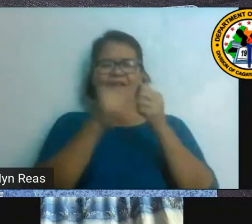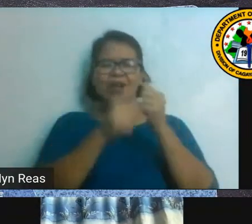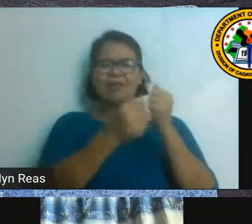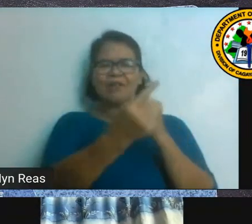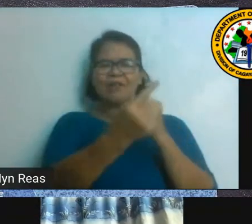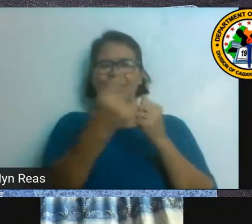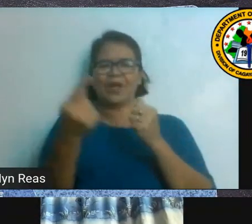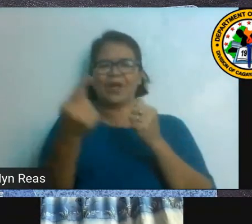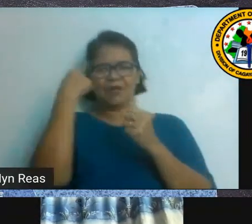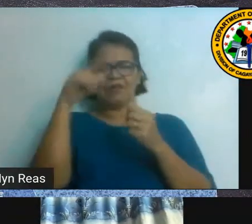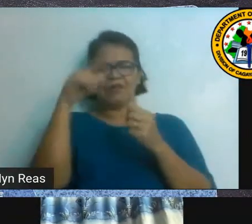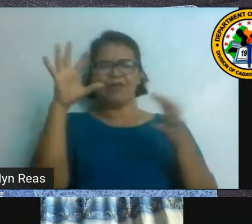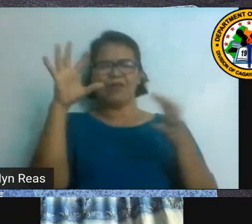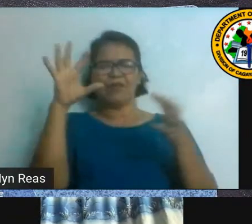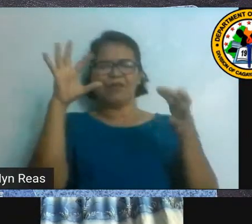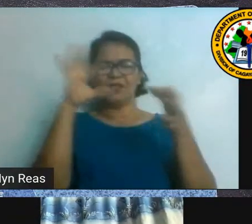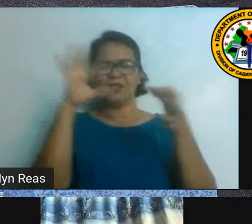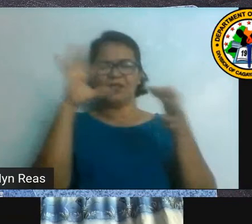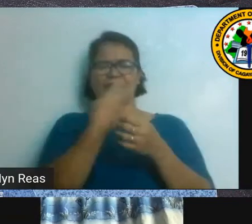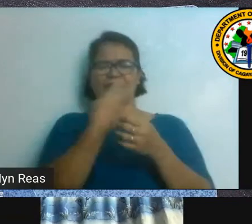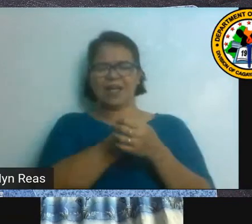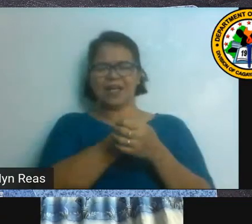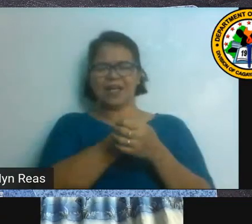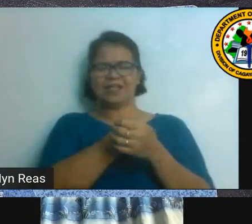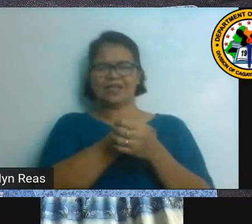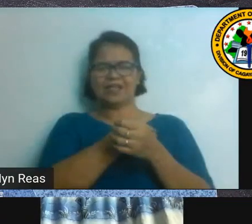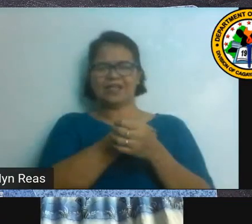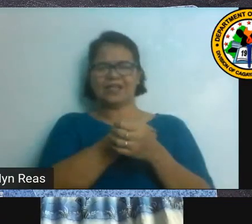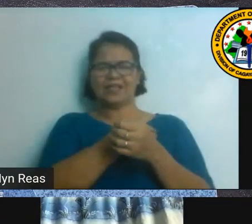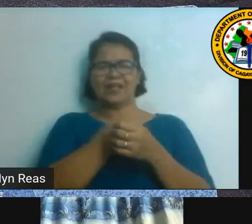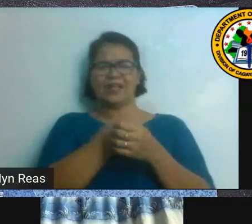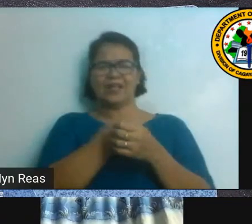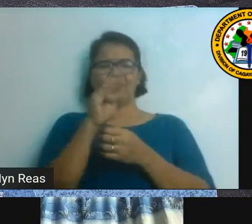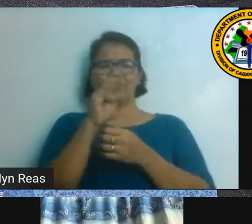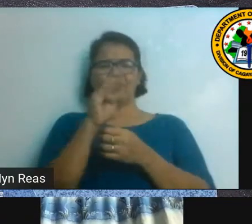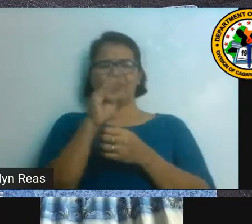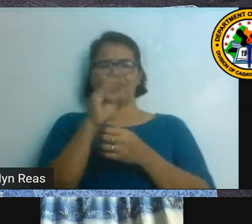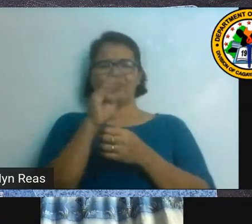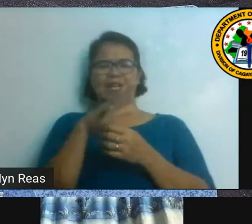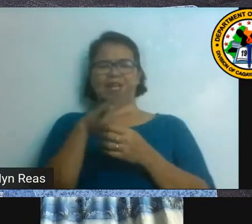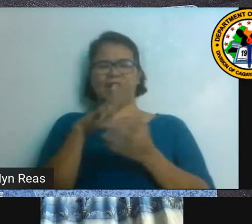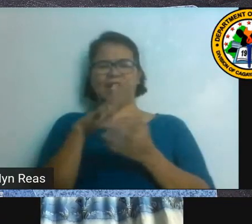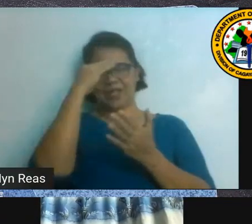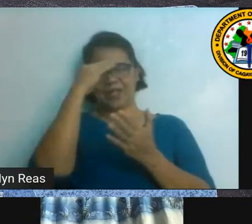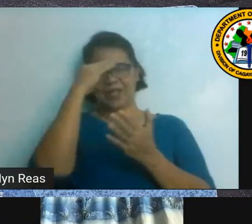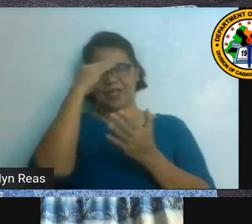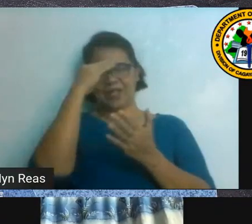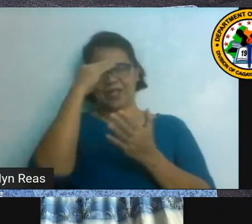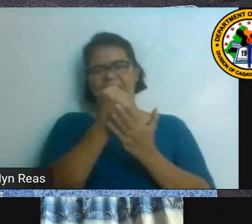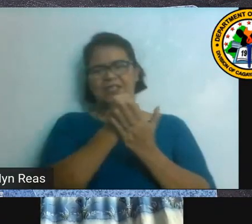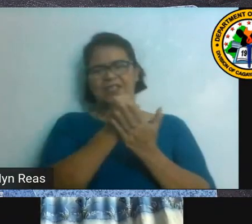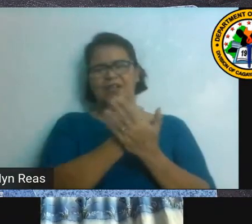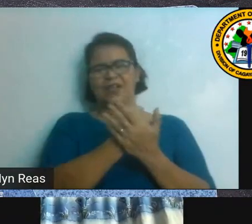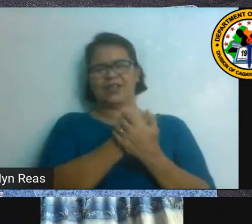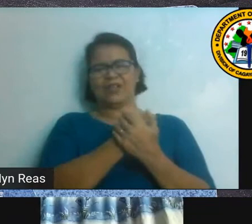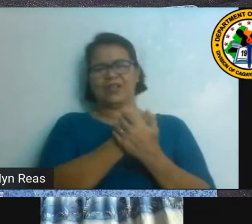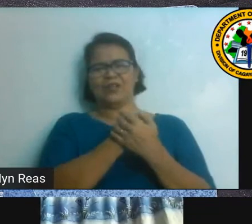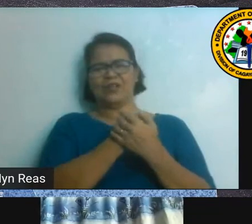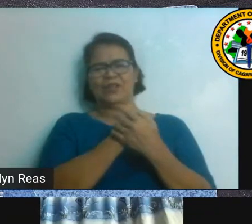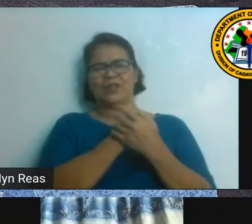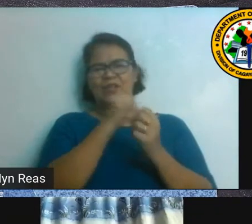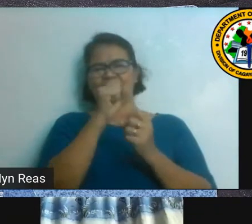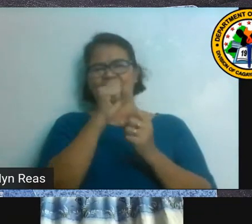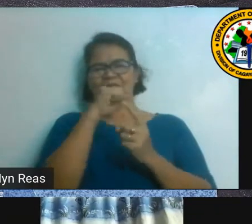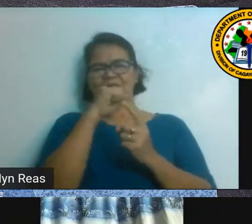for 14 learning sessions with you. So, season 2 na po. Watch out, okay? Watch out for season 3. Season 3